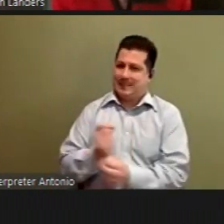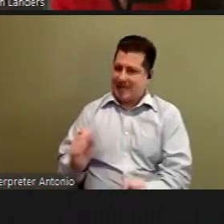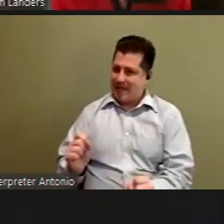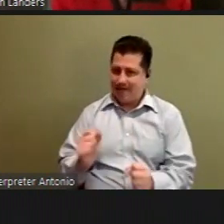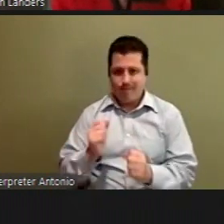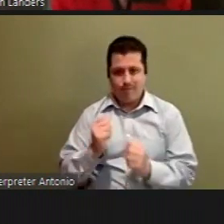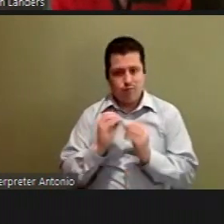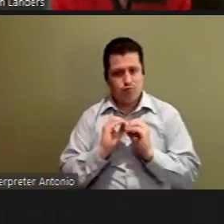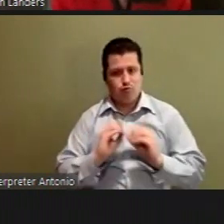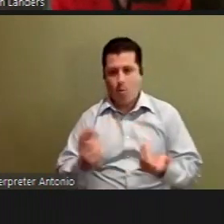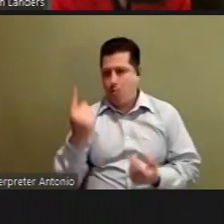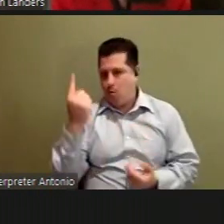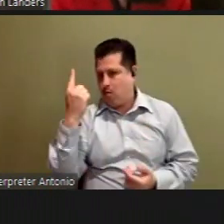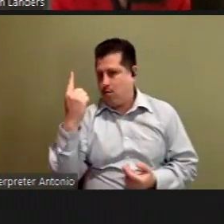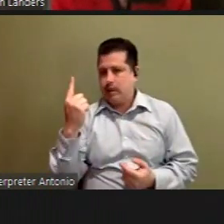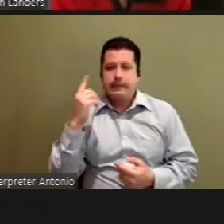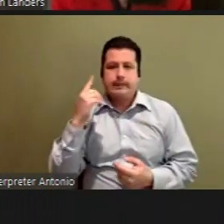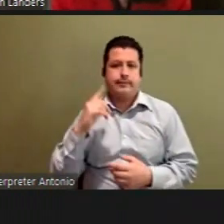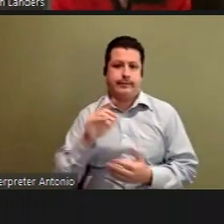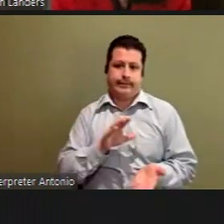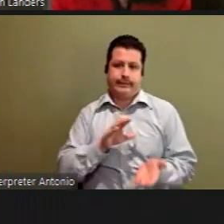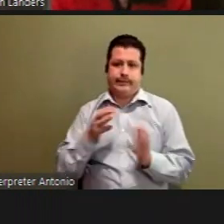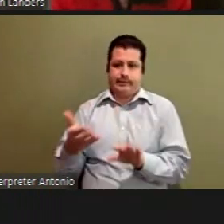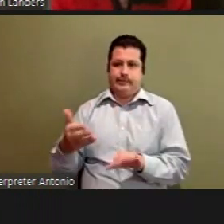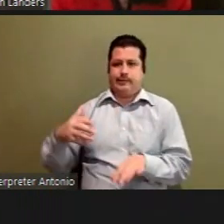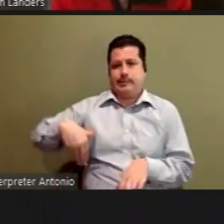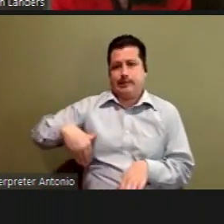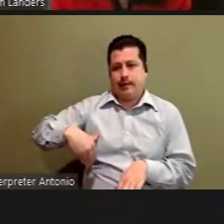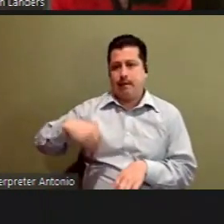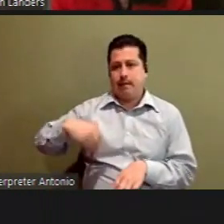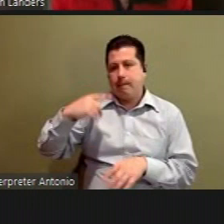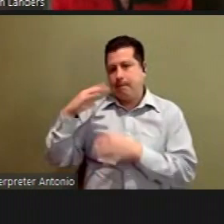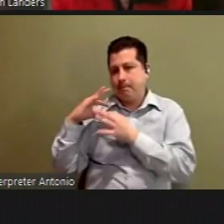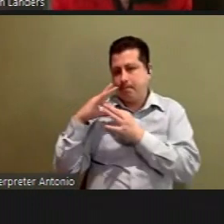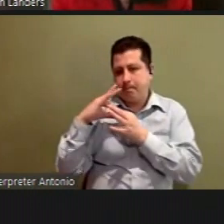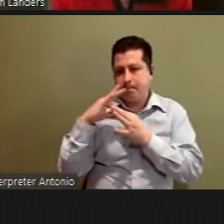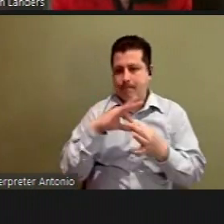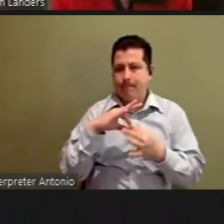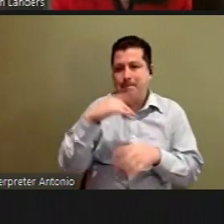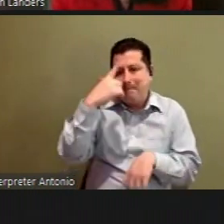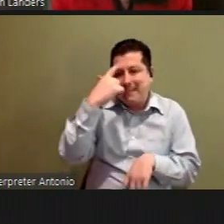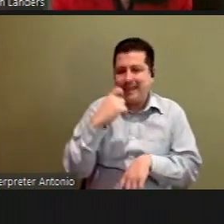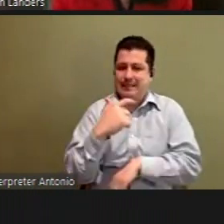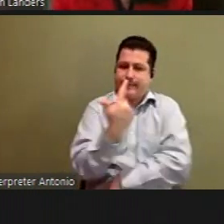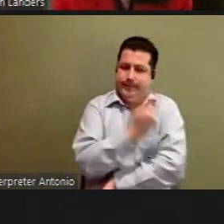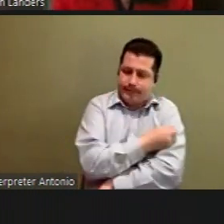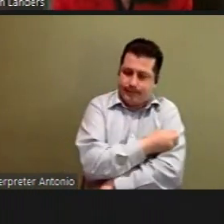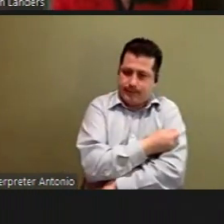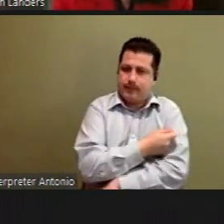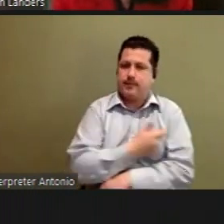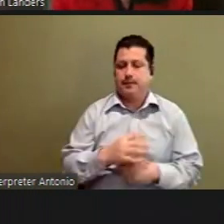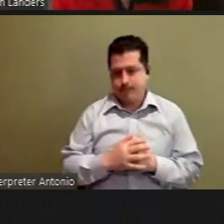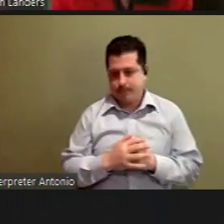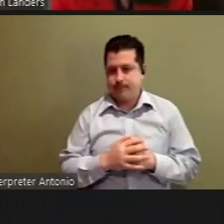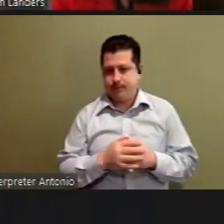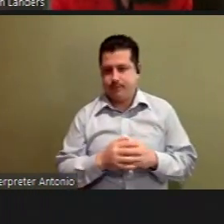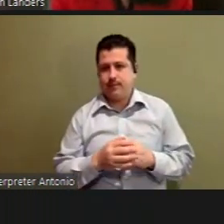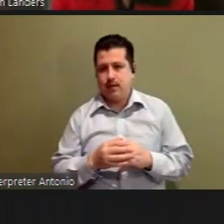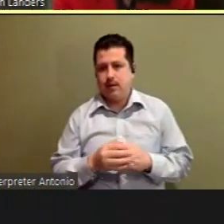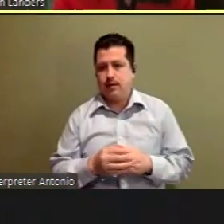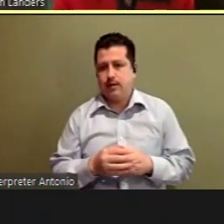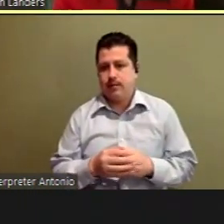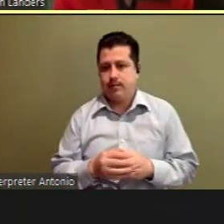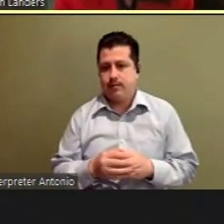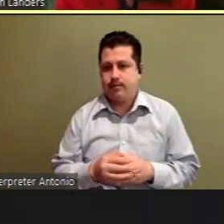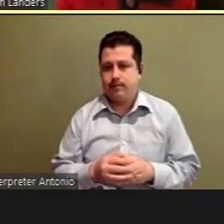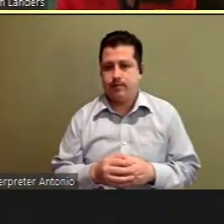an allergic reaction of 6 in a million, when we represent 50% of the hospitalized patients with COVID-19. So